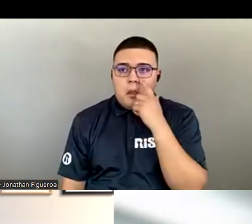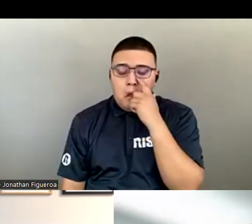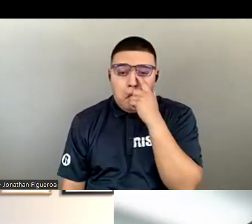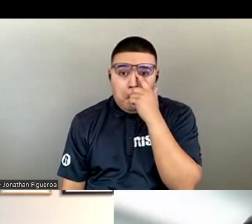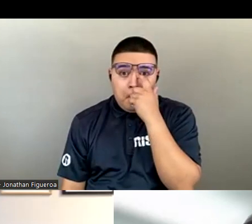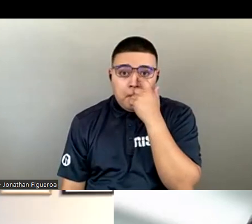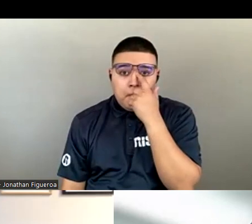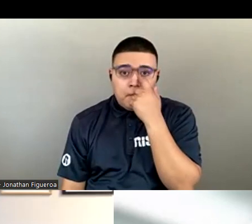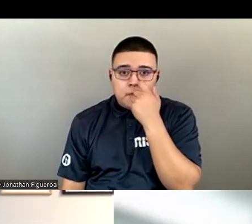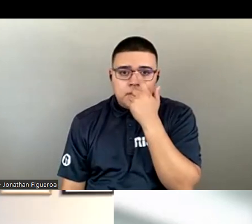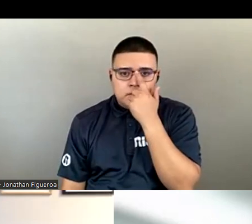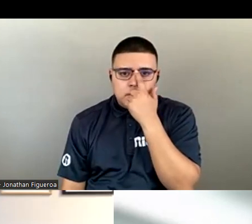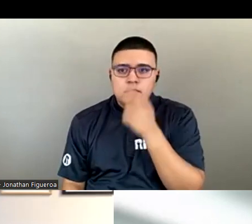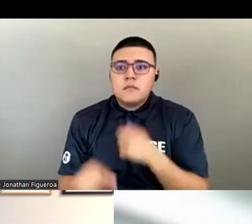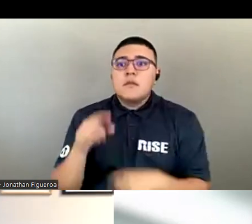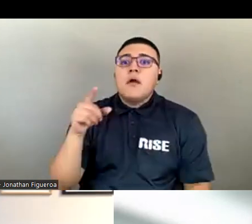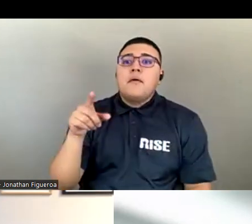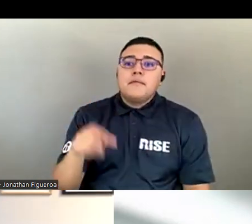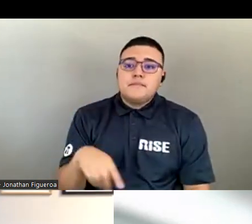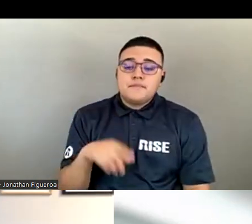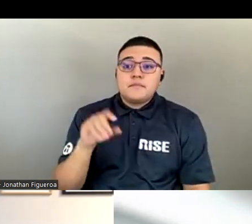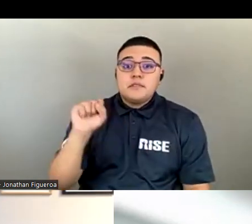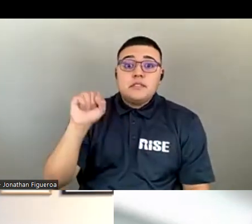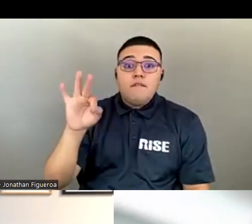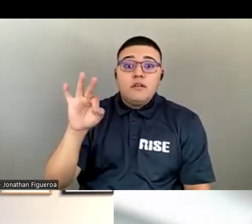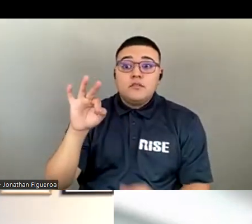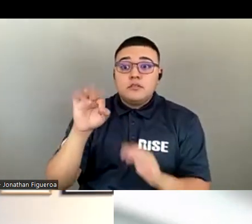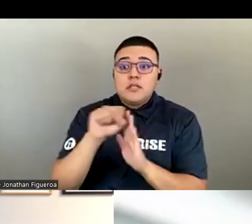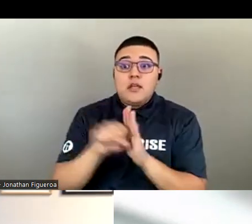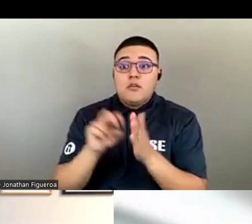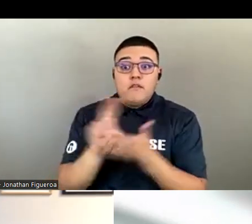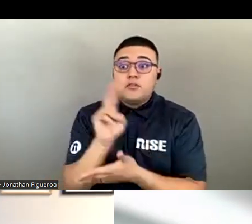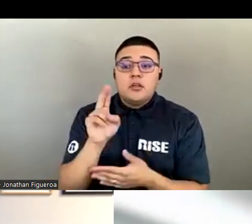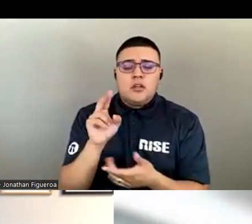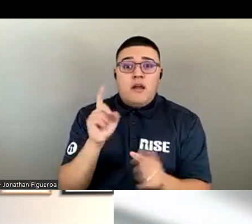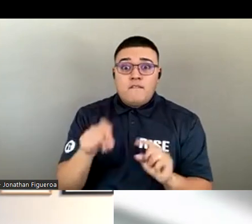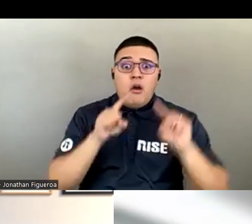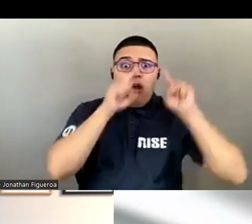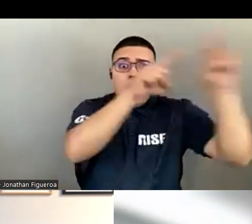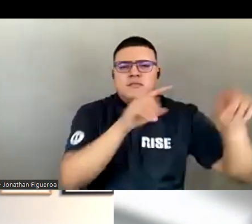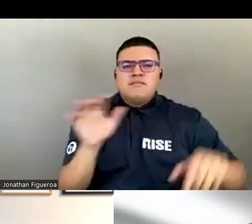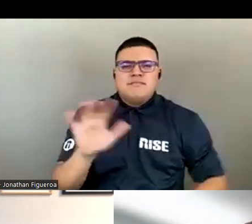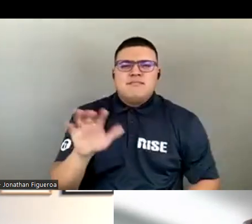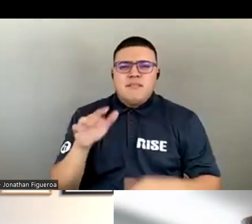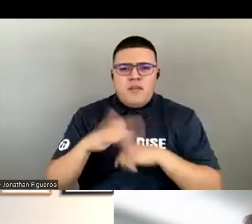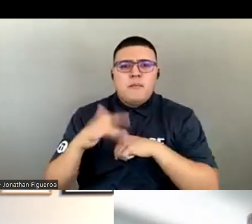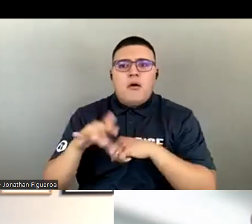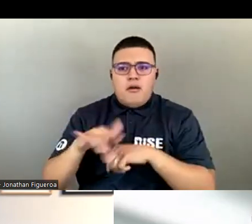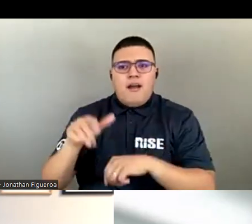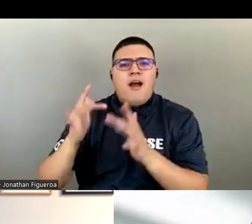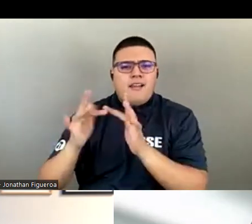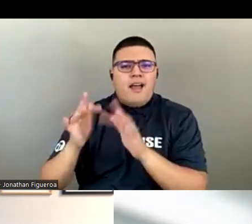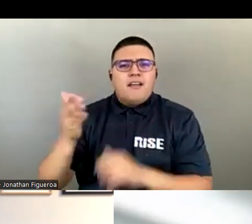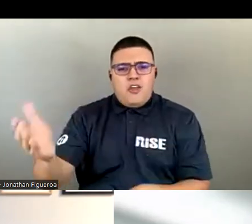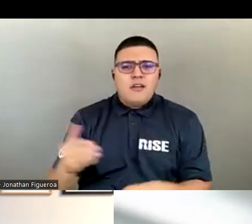Okay. Oh, and those out of San Francisco State University, that's all available online as well. So you don't have to travel to San Francisco to get